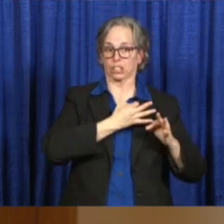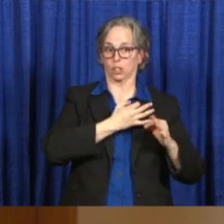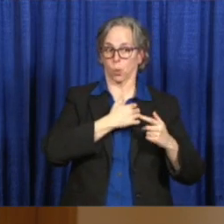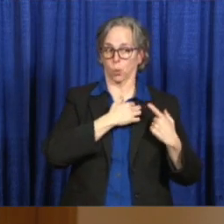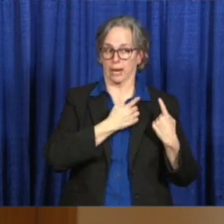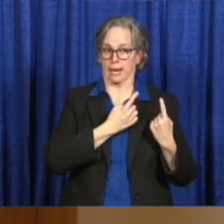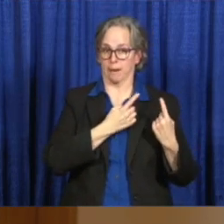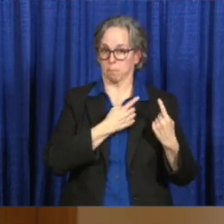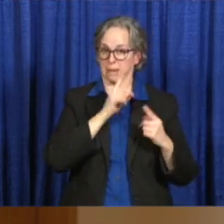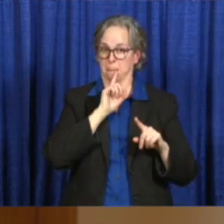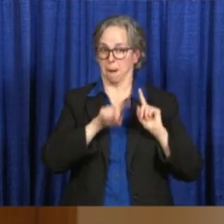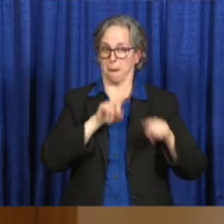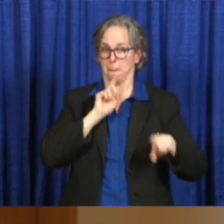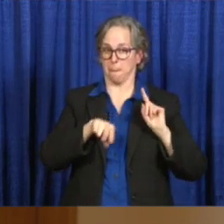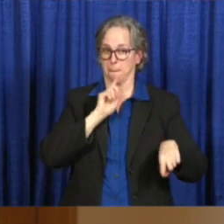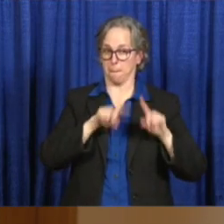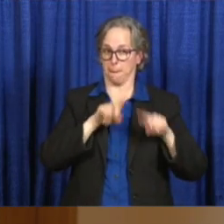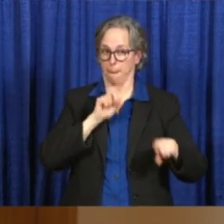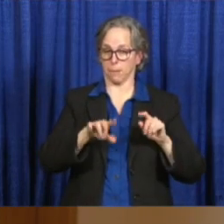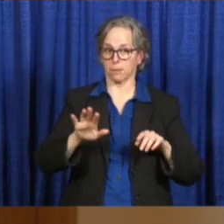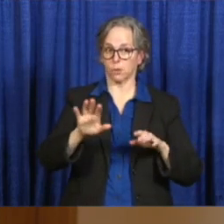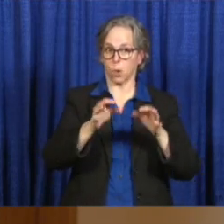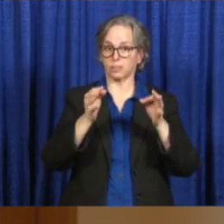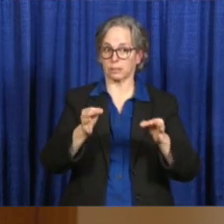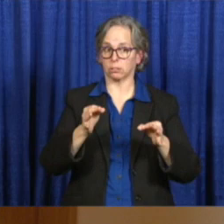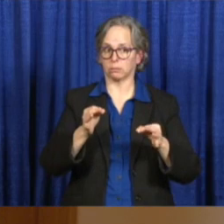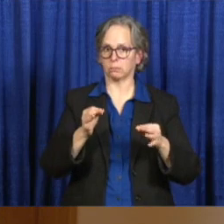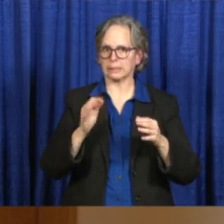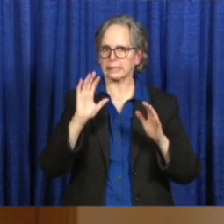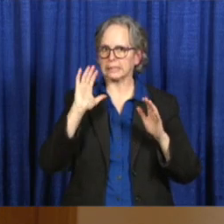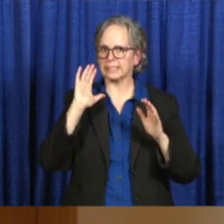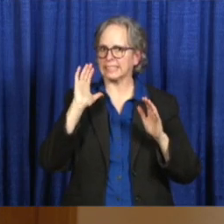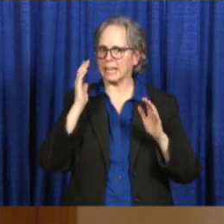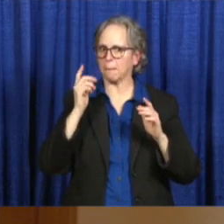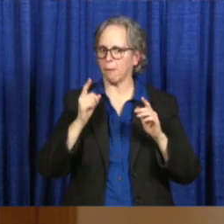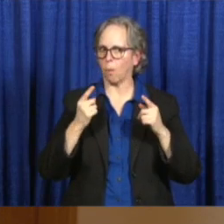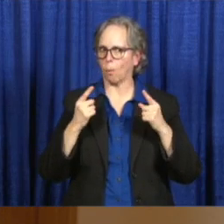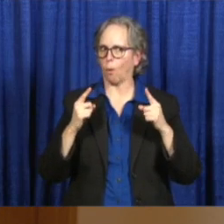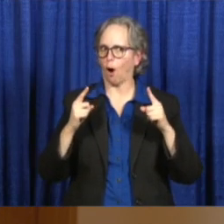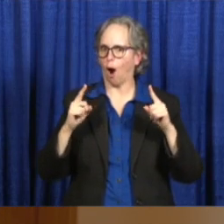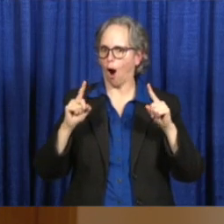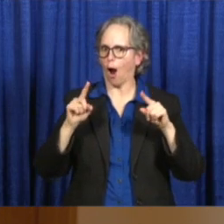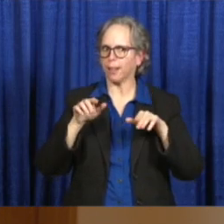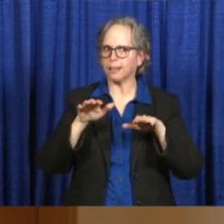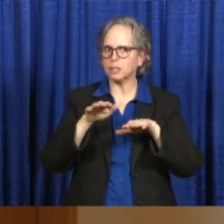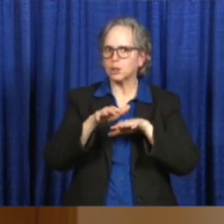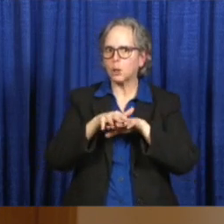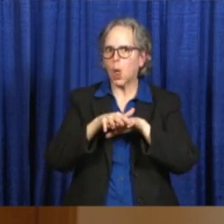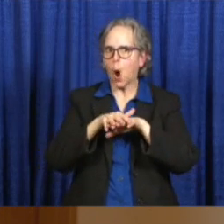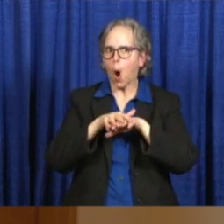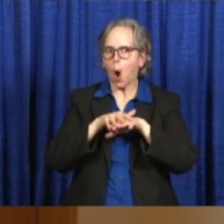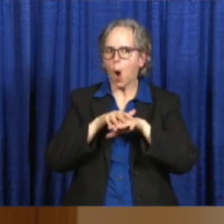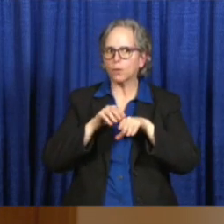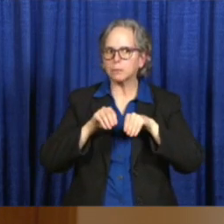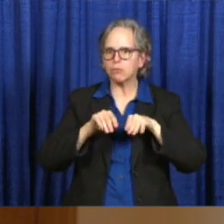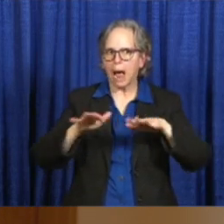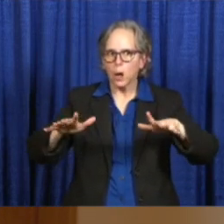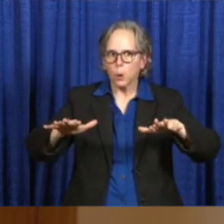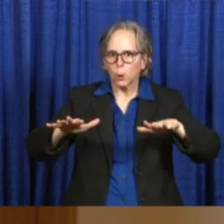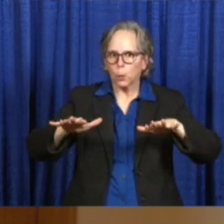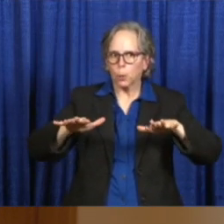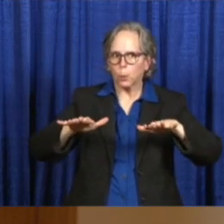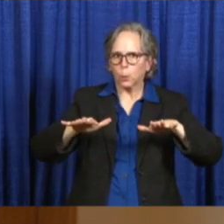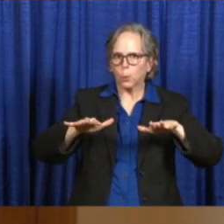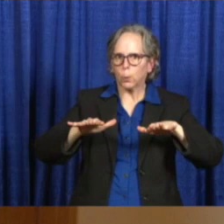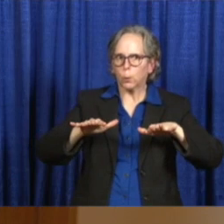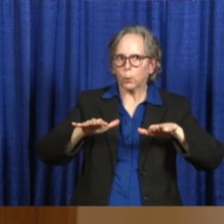at home has slowed down the spread of the disease and has taken that Category